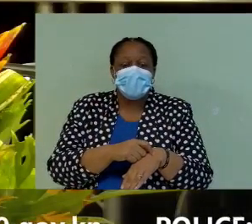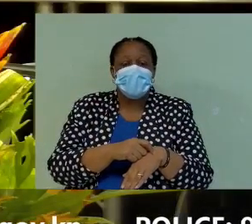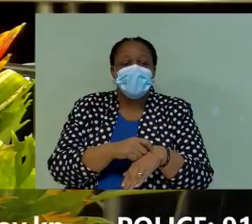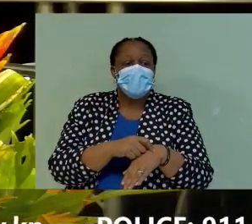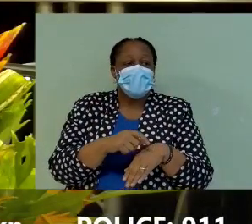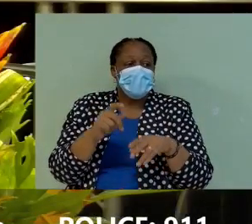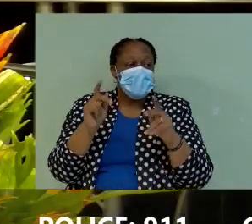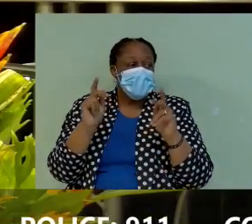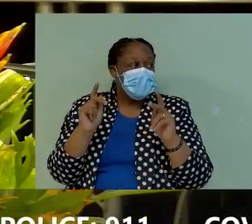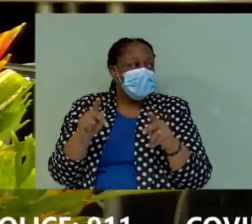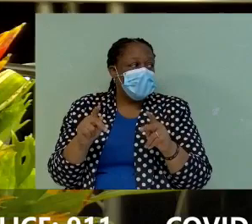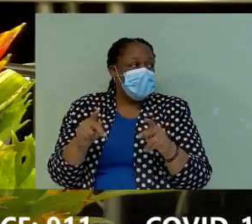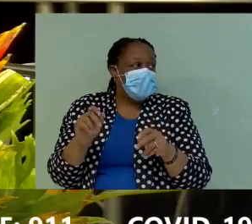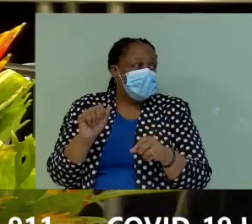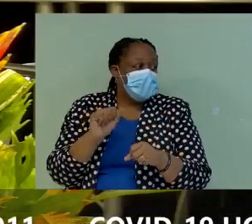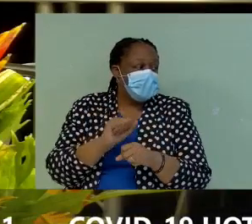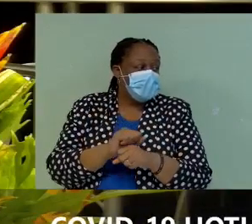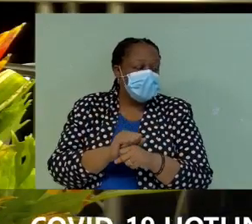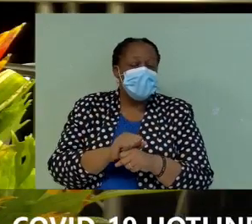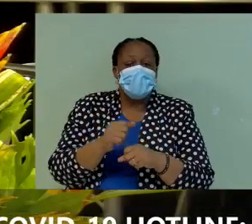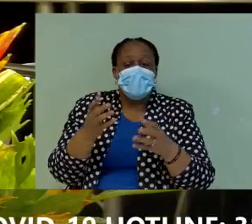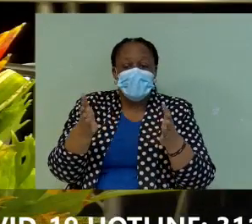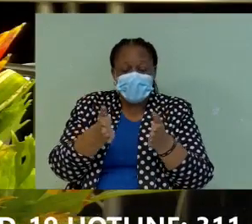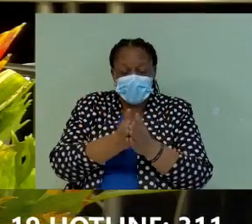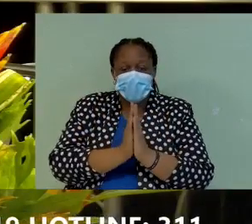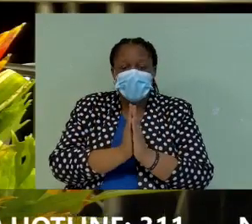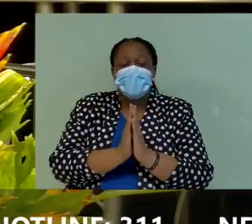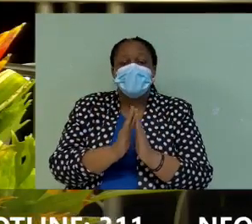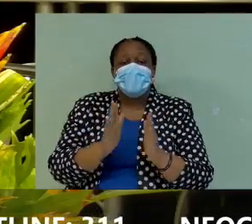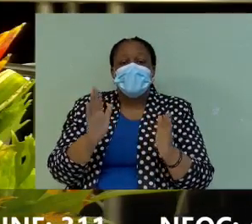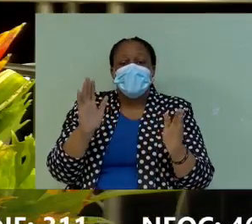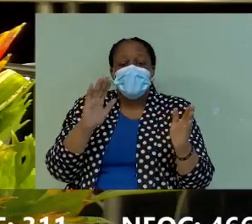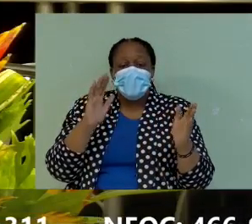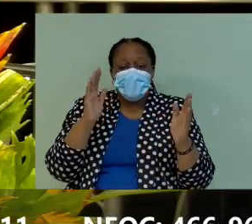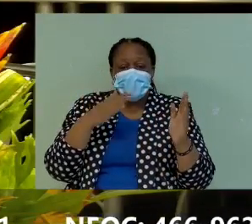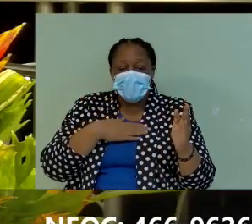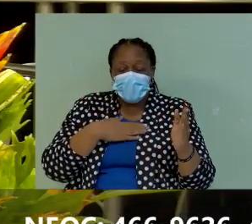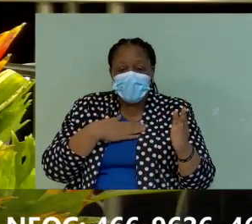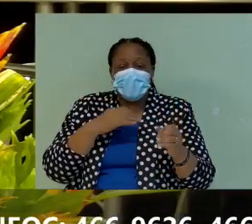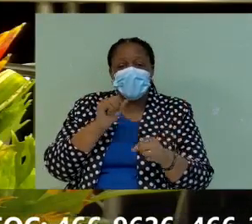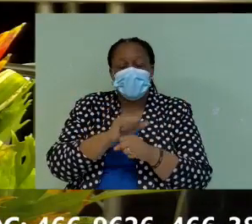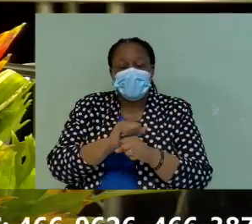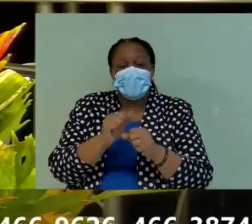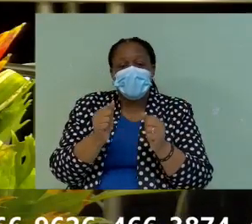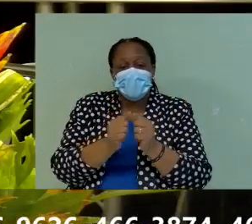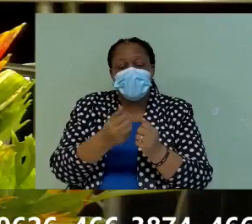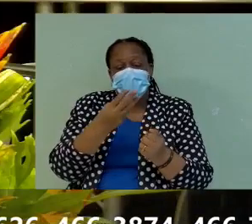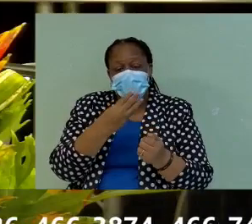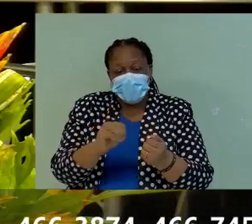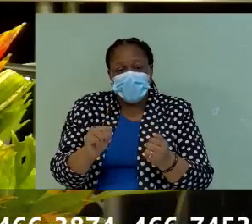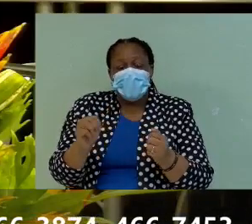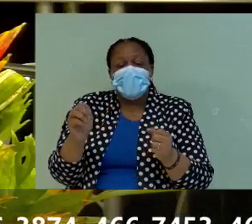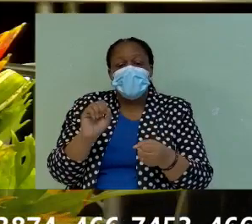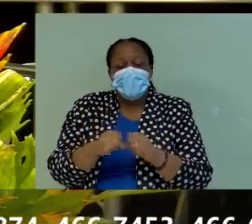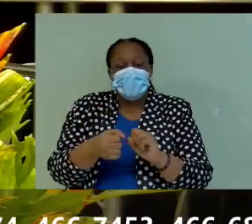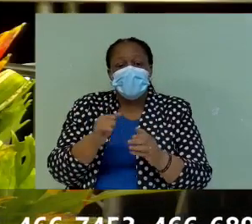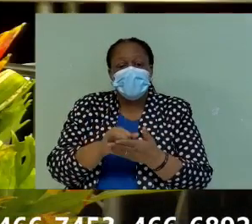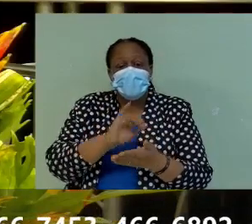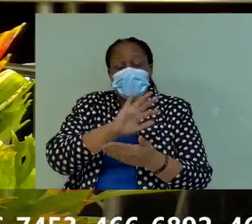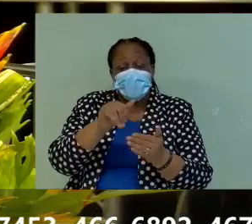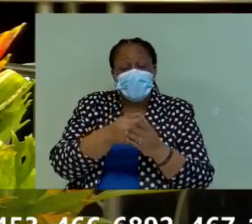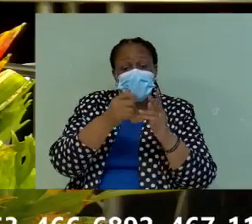Environmental Health Department anticipates your fullest cooperation and looks forward to facilitating